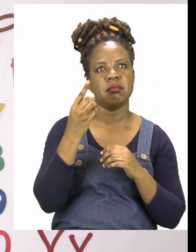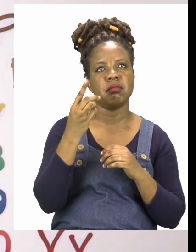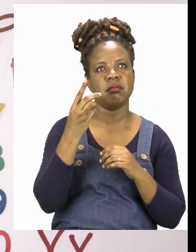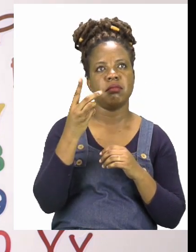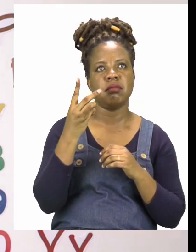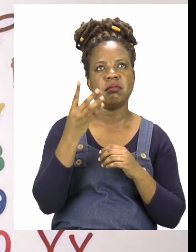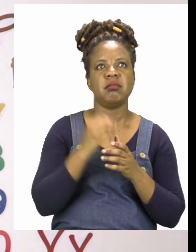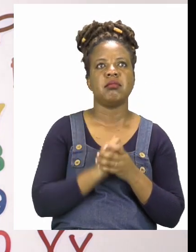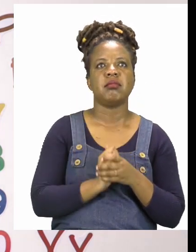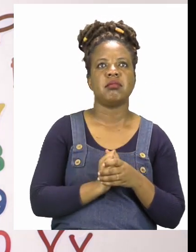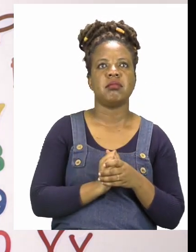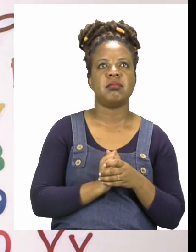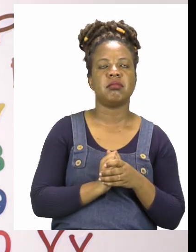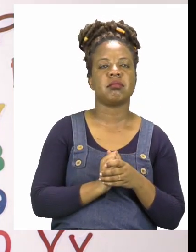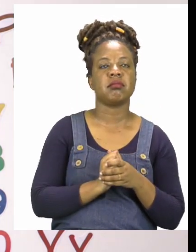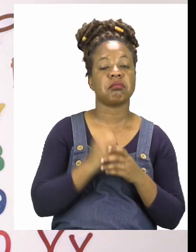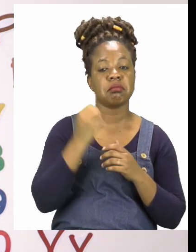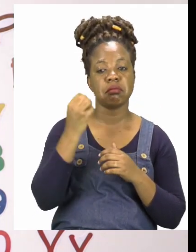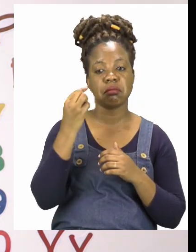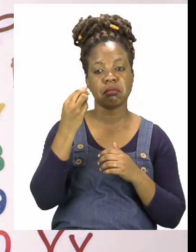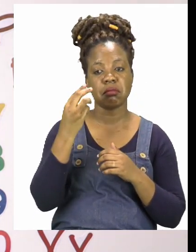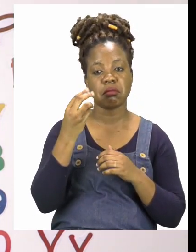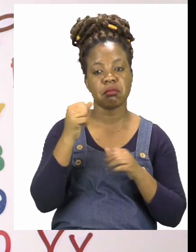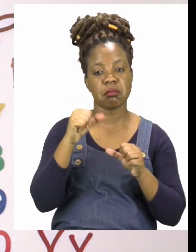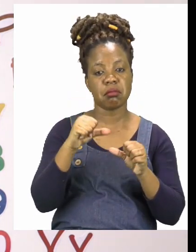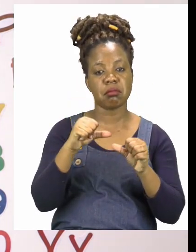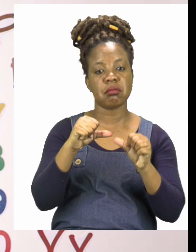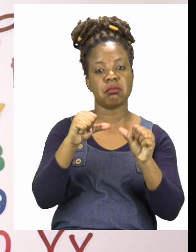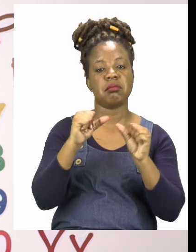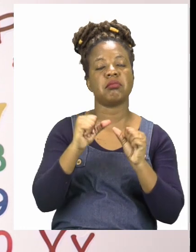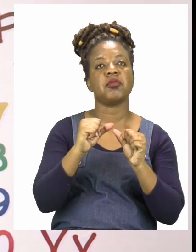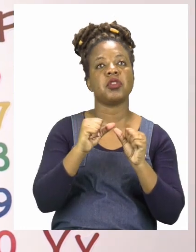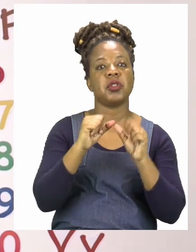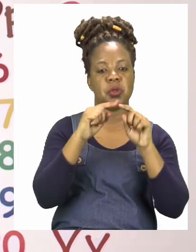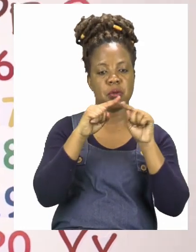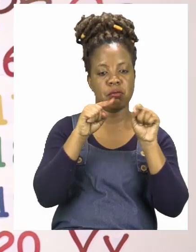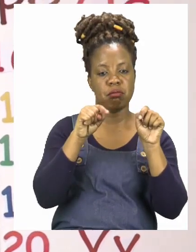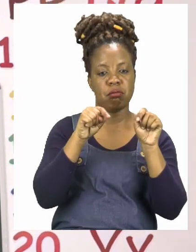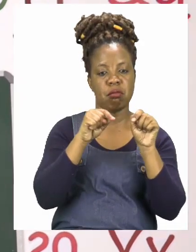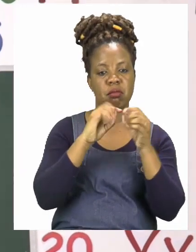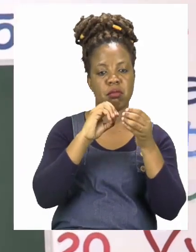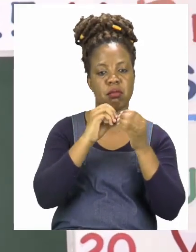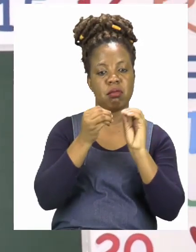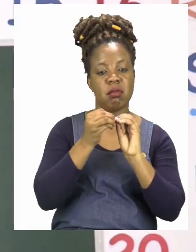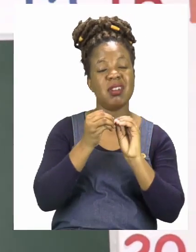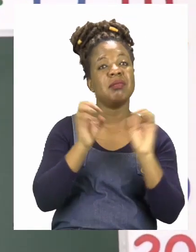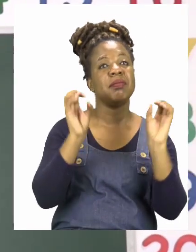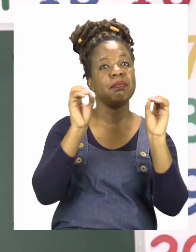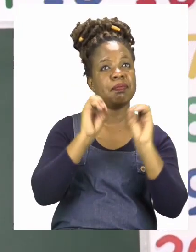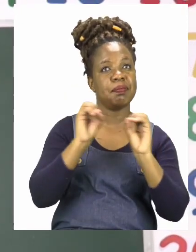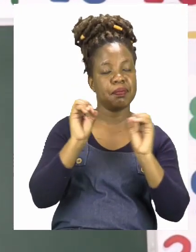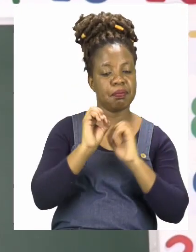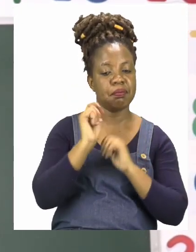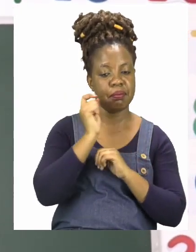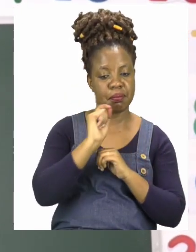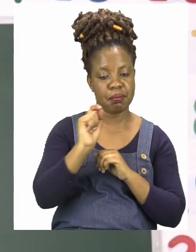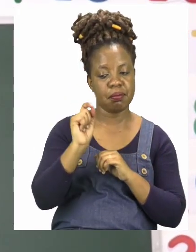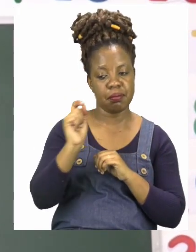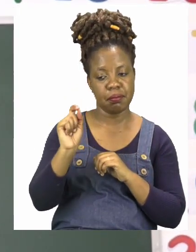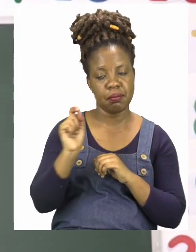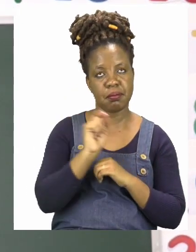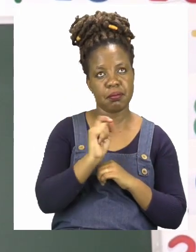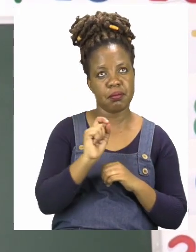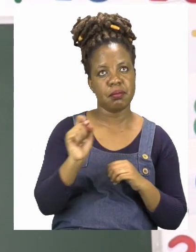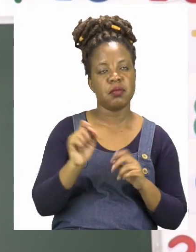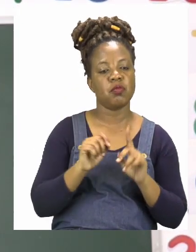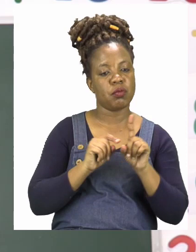you to fill the boxes in. So we're going to take our time a little bit and make sure that you're following